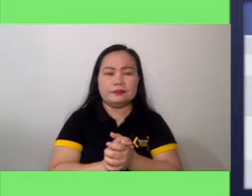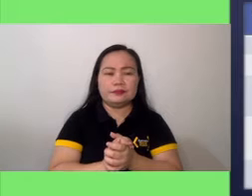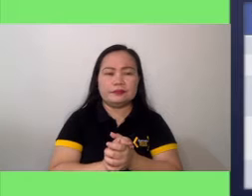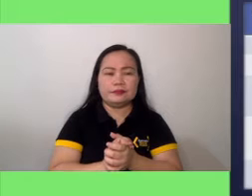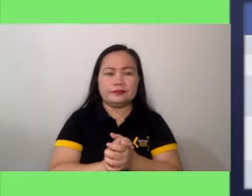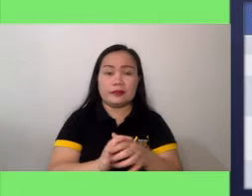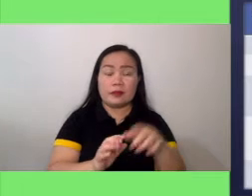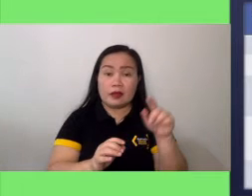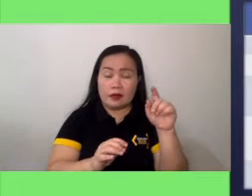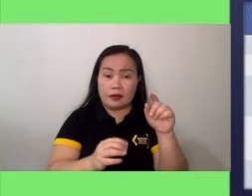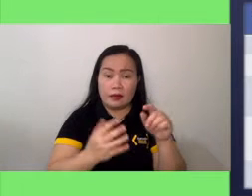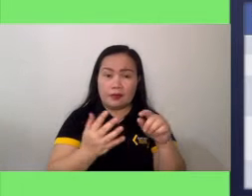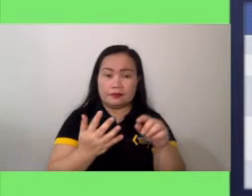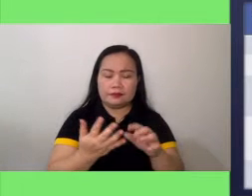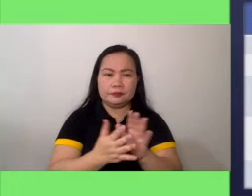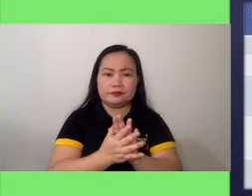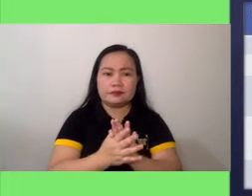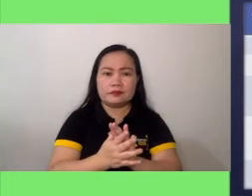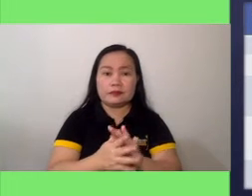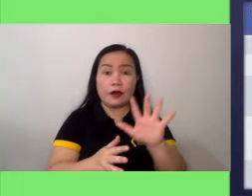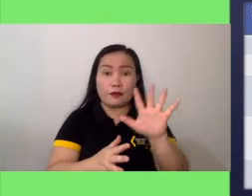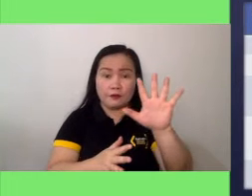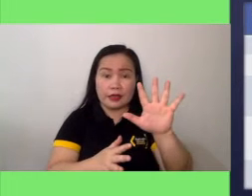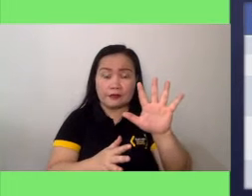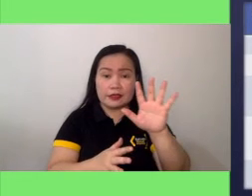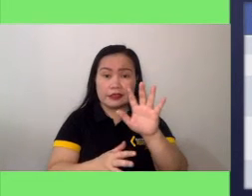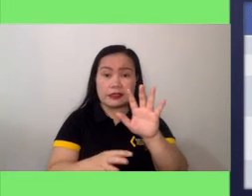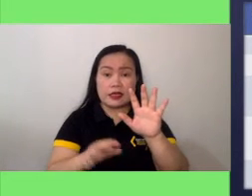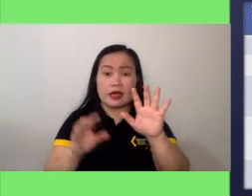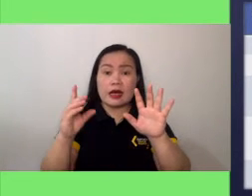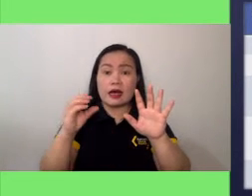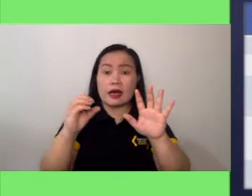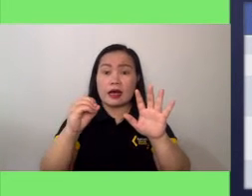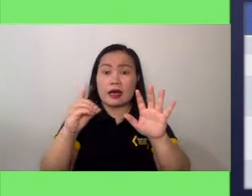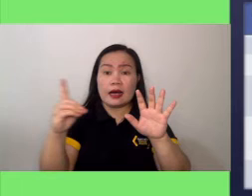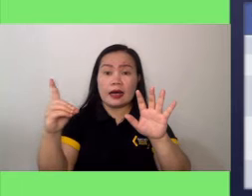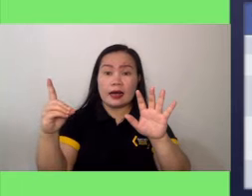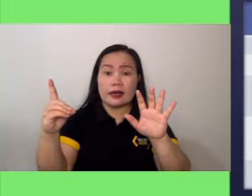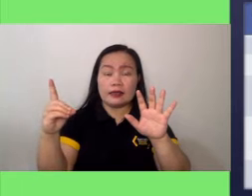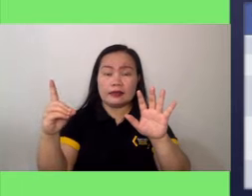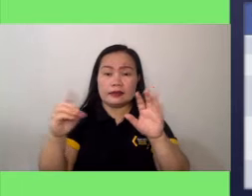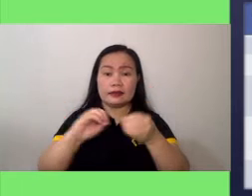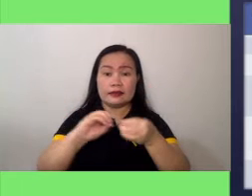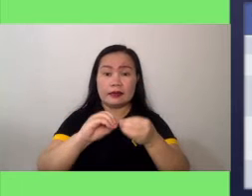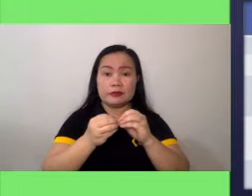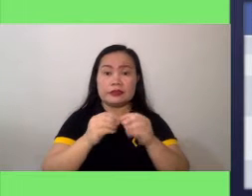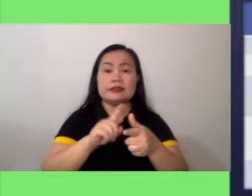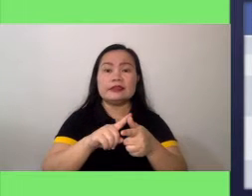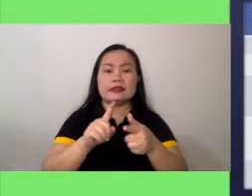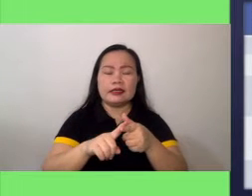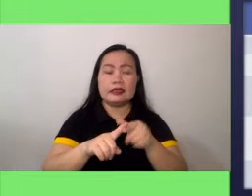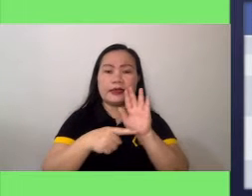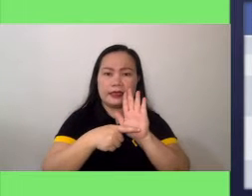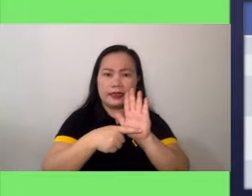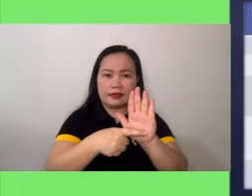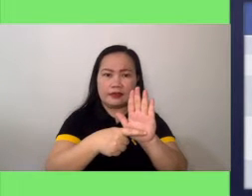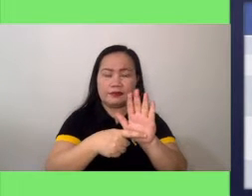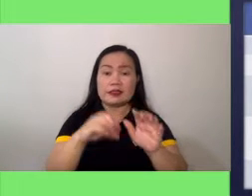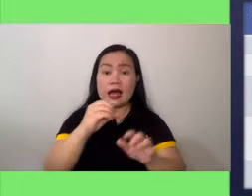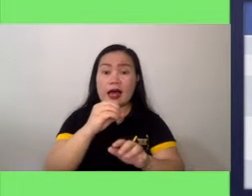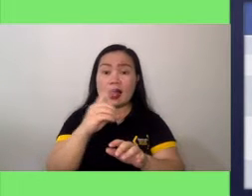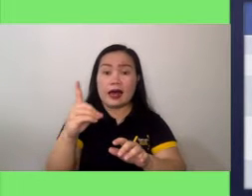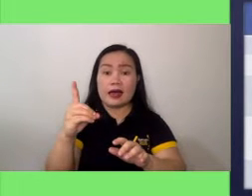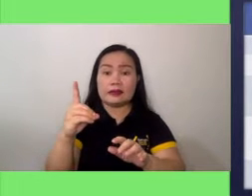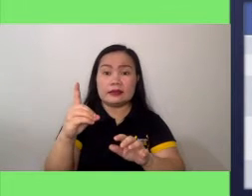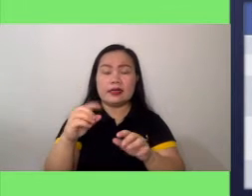So, 1, 2, 3, 4, 5. 5 is an odd number, negative. Okay? Para hindi tayo mahirapan at magkamali sa